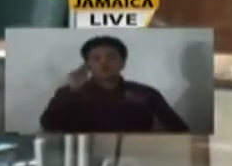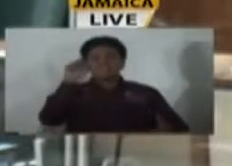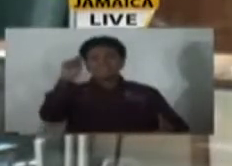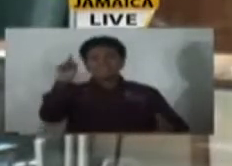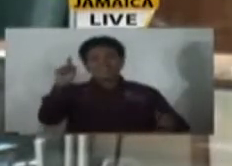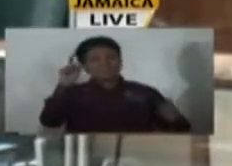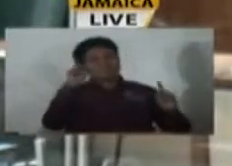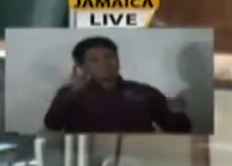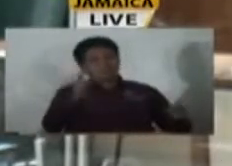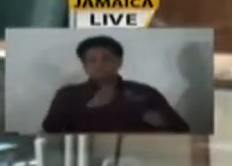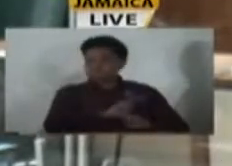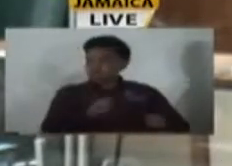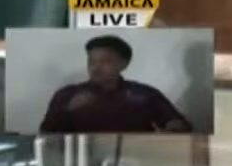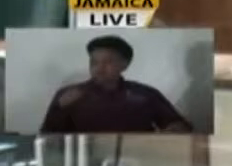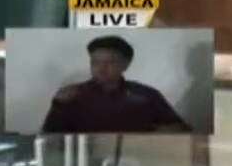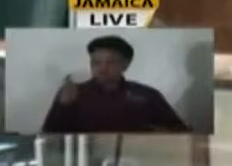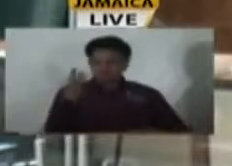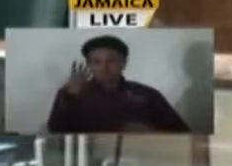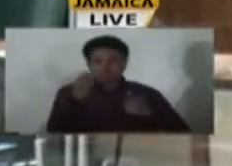taxes.